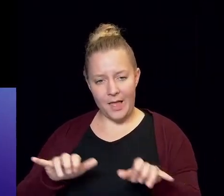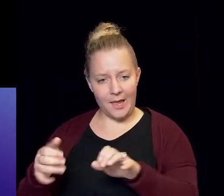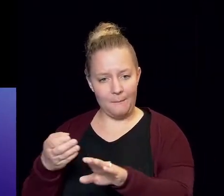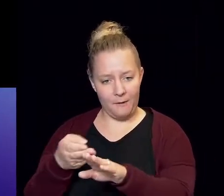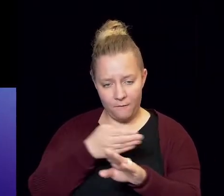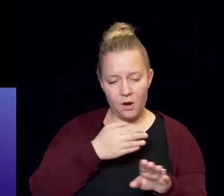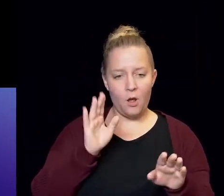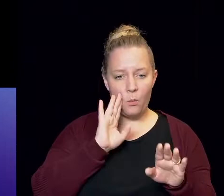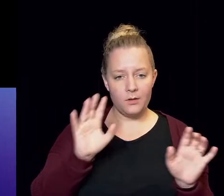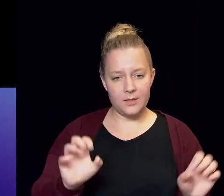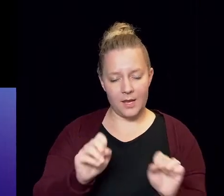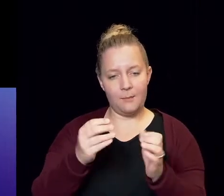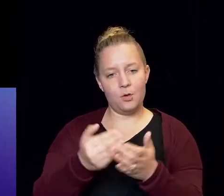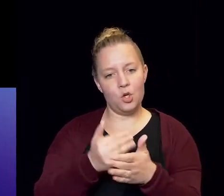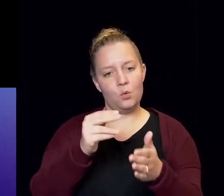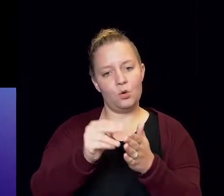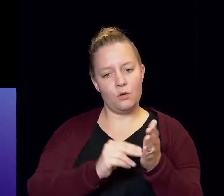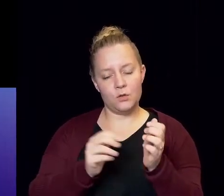them with the new method.